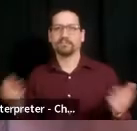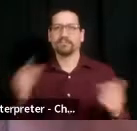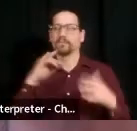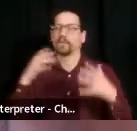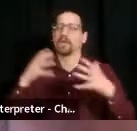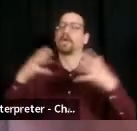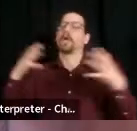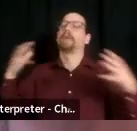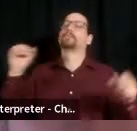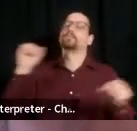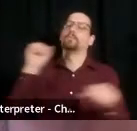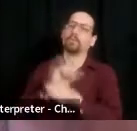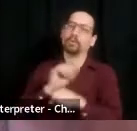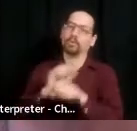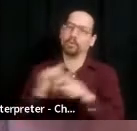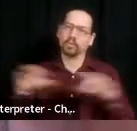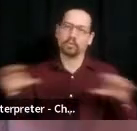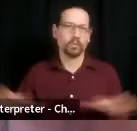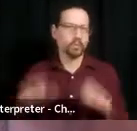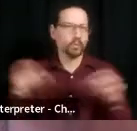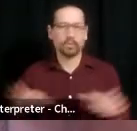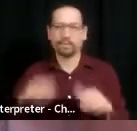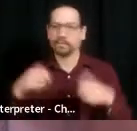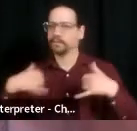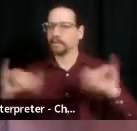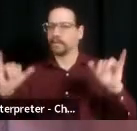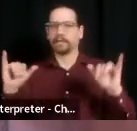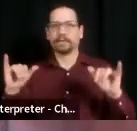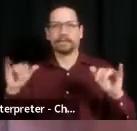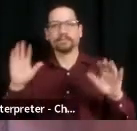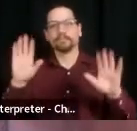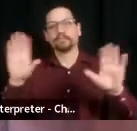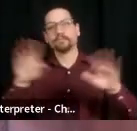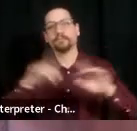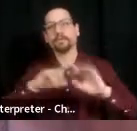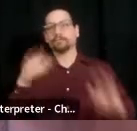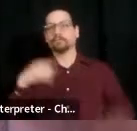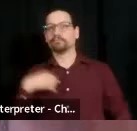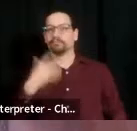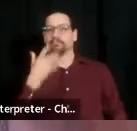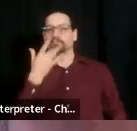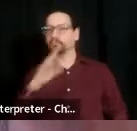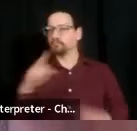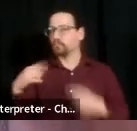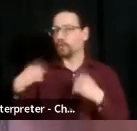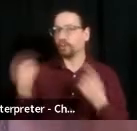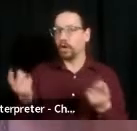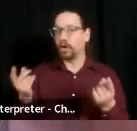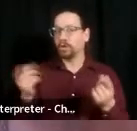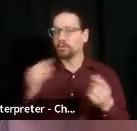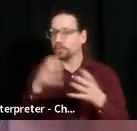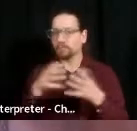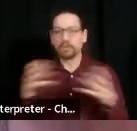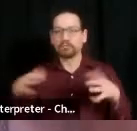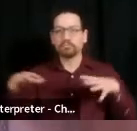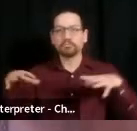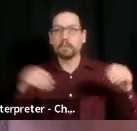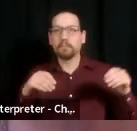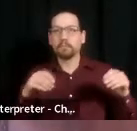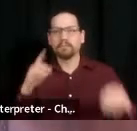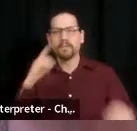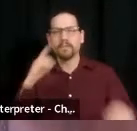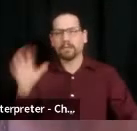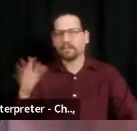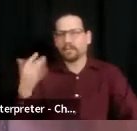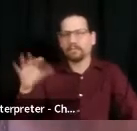which we haven't mentioned, about the fact that the outages have been minimal. I think that we're like 50 outages right now. In comparison,